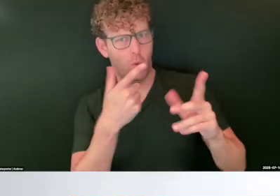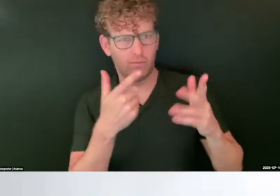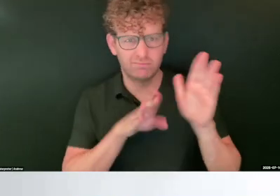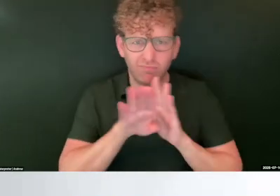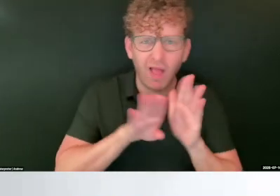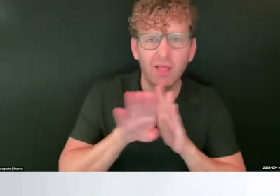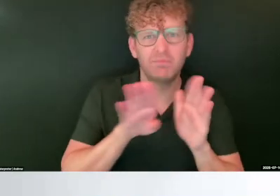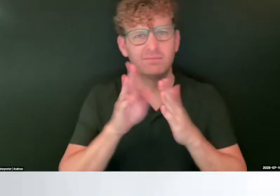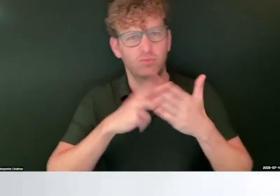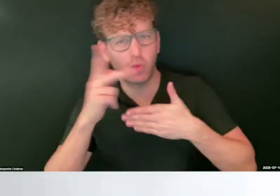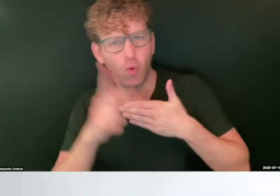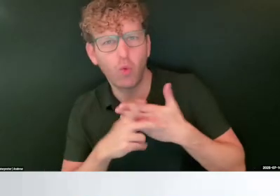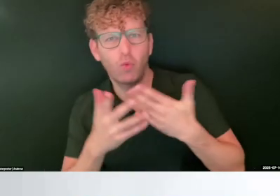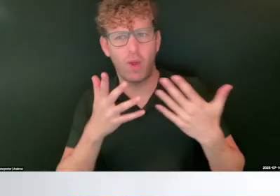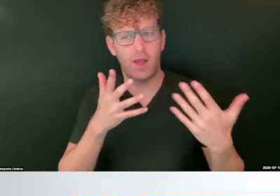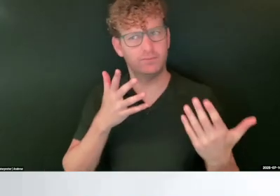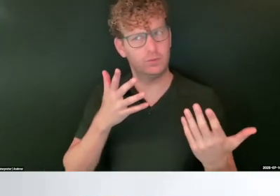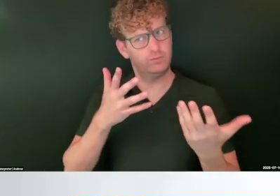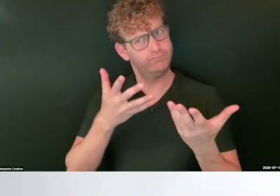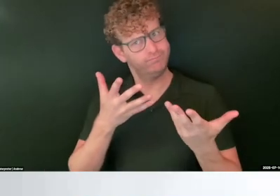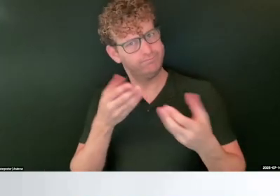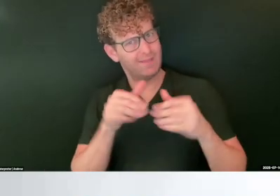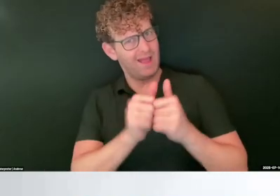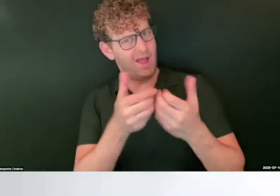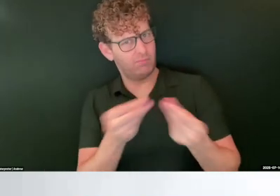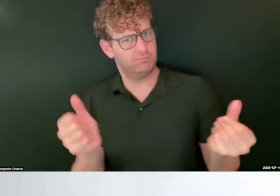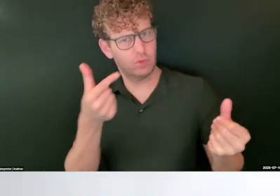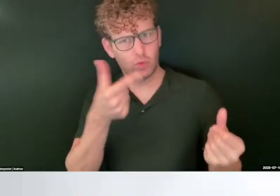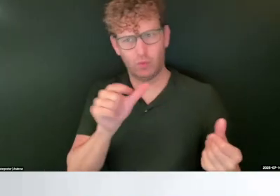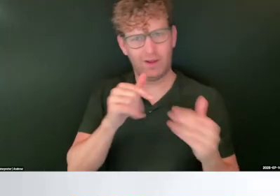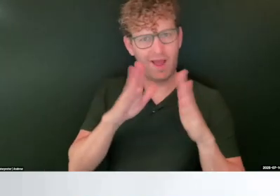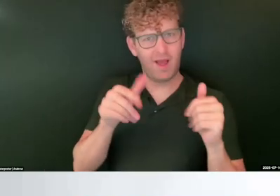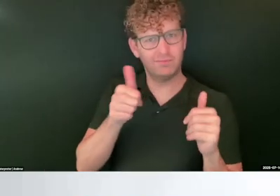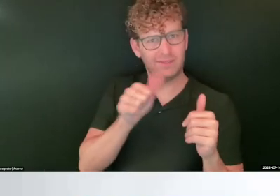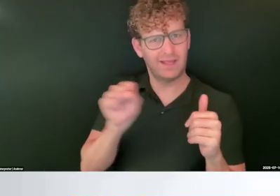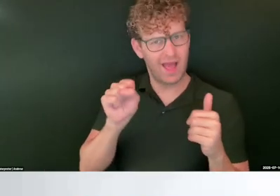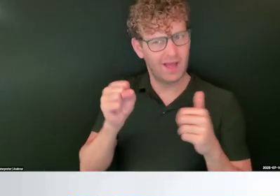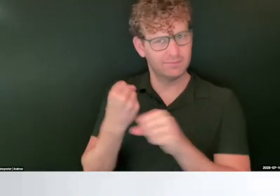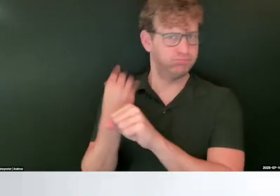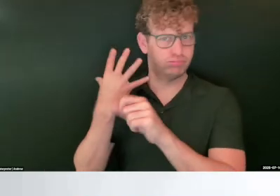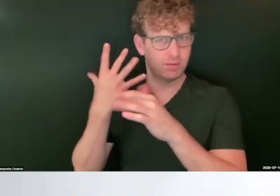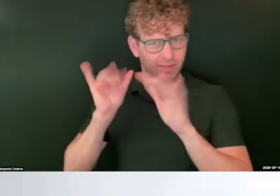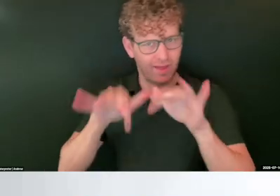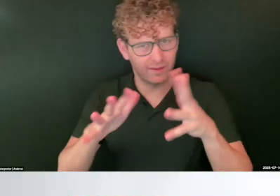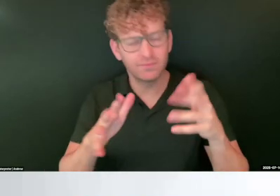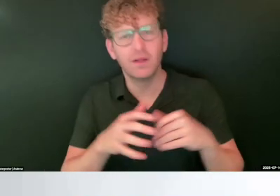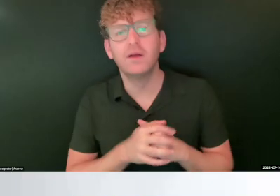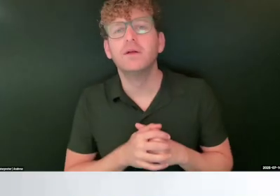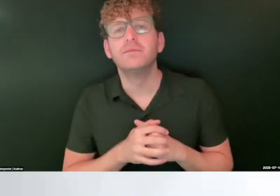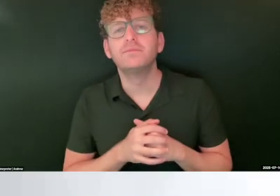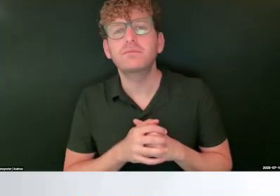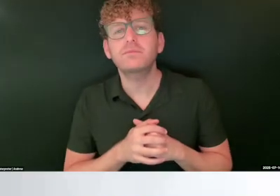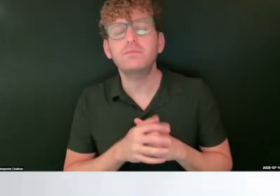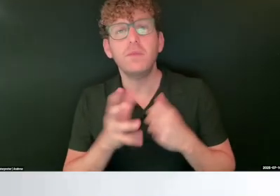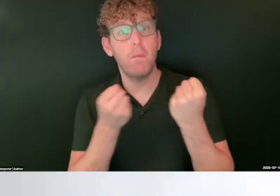address greenhouse gas emissions. California needs significant reductions in oxides of nitrogen, or NOx, in order